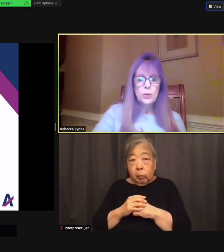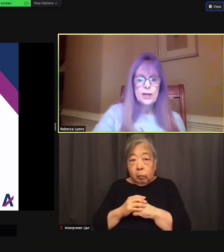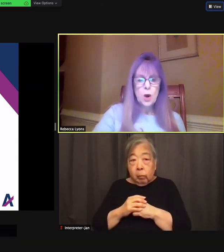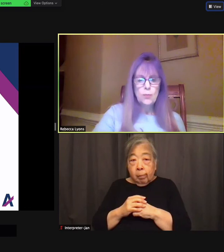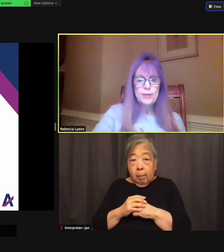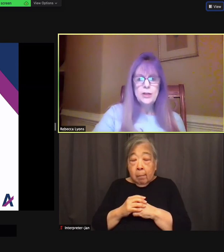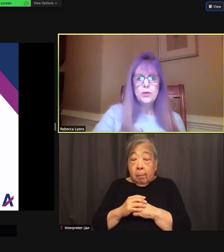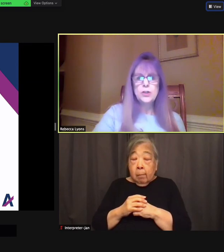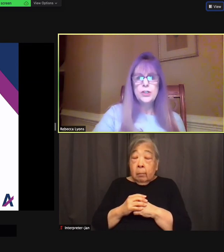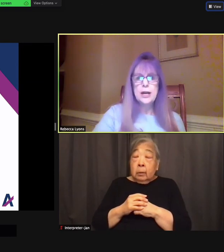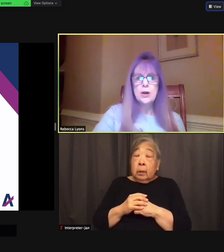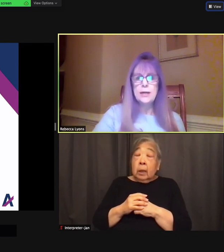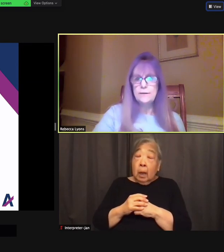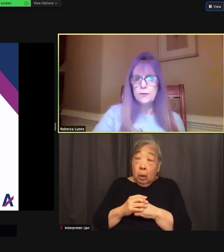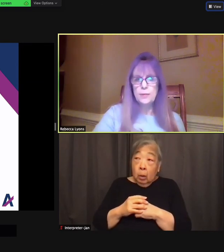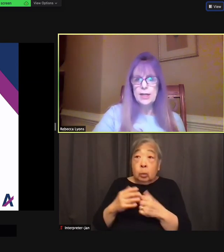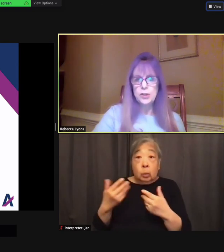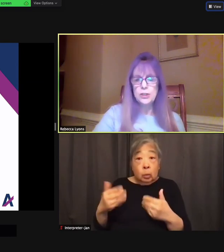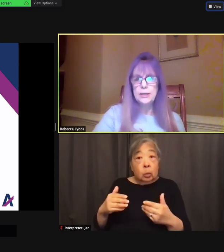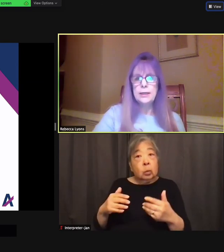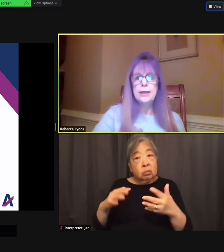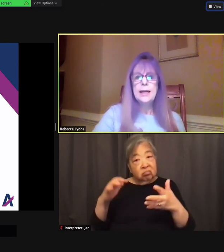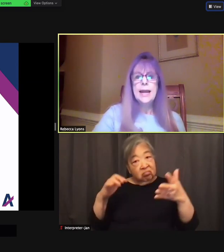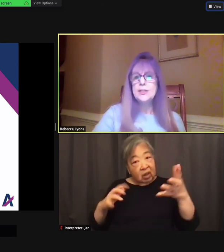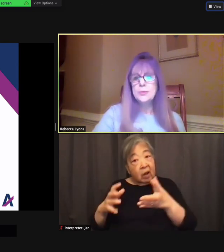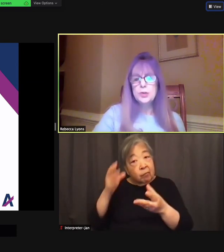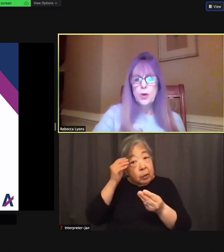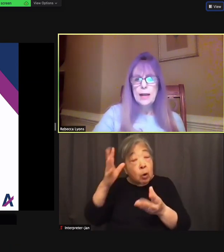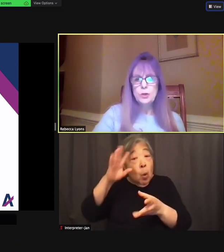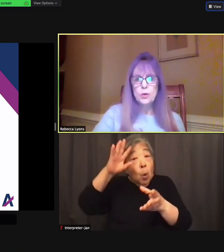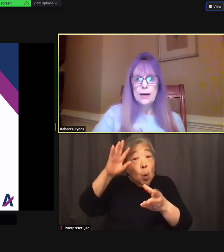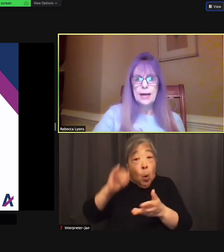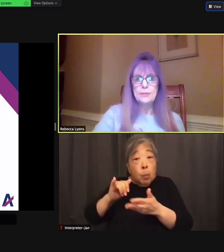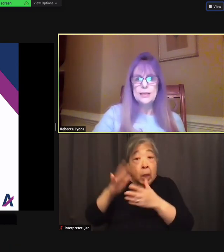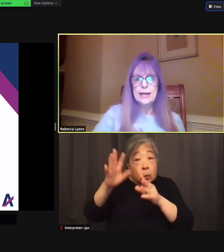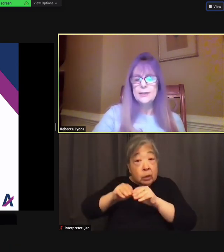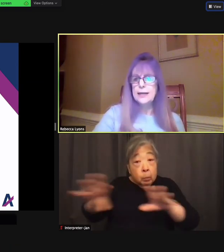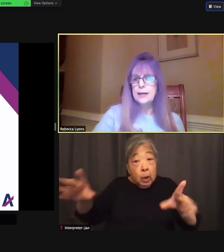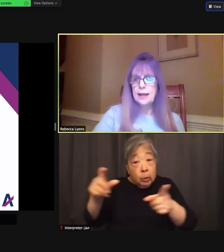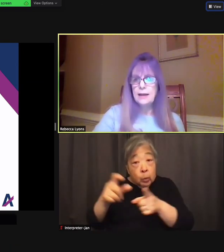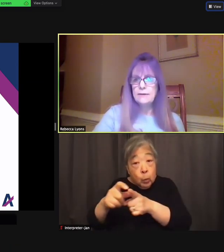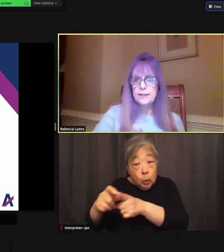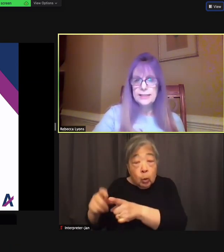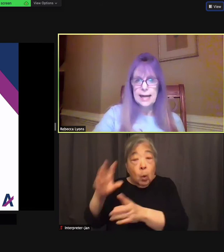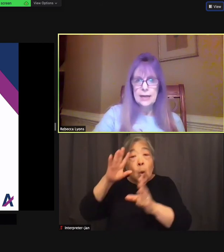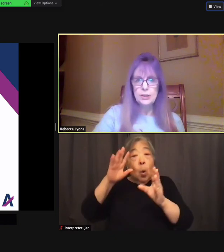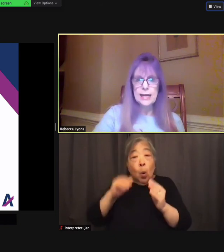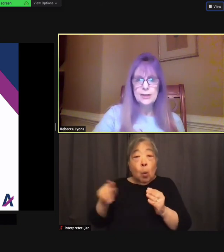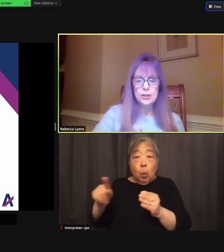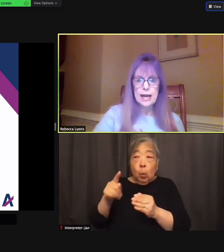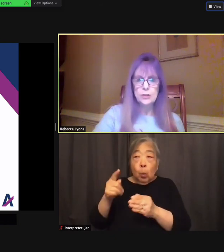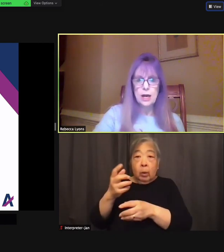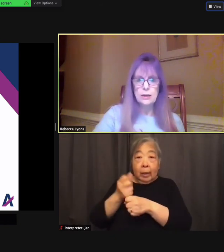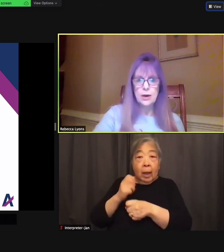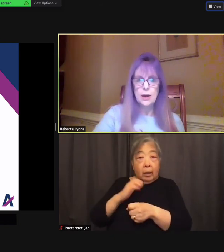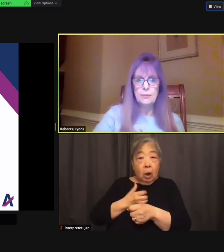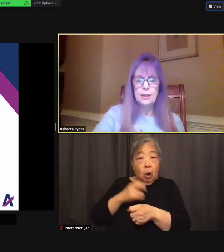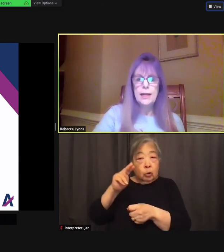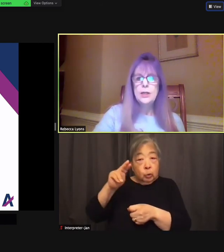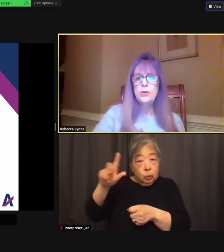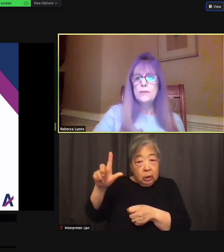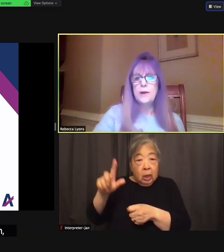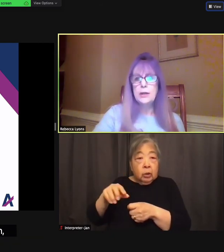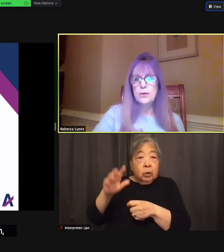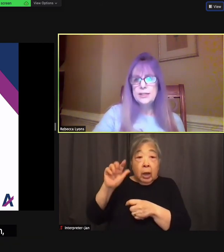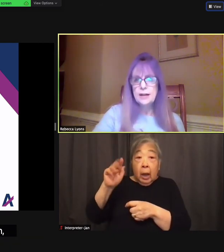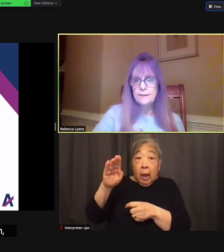So we hope that you'll share information and subscribe to our updates. Again, visit able-now.com.